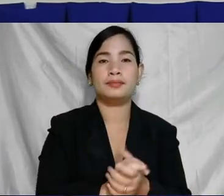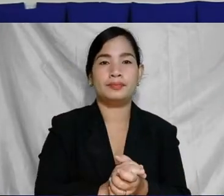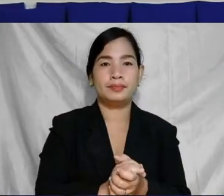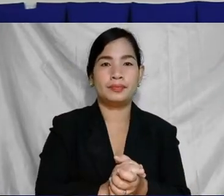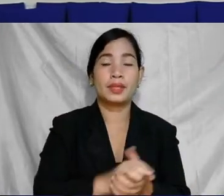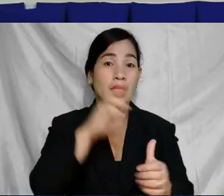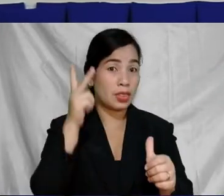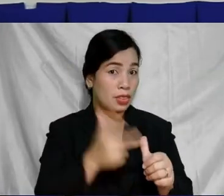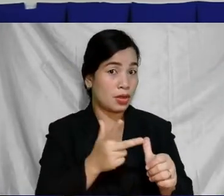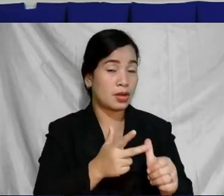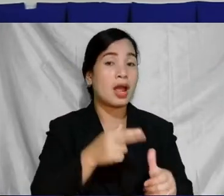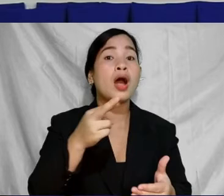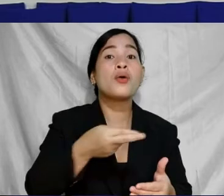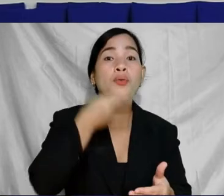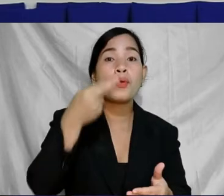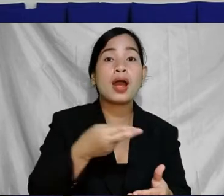and water.